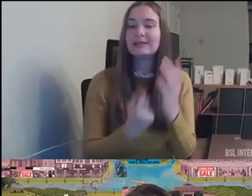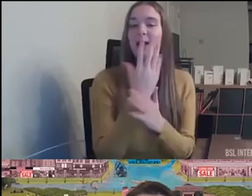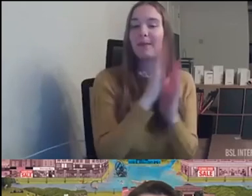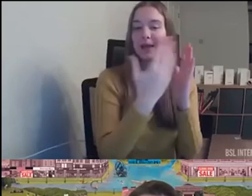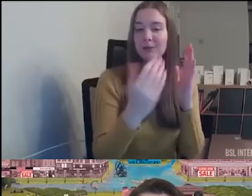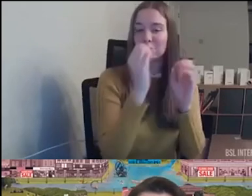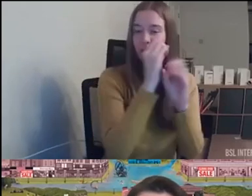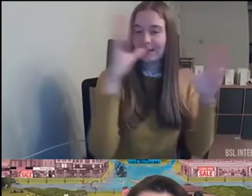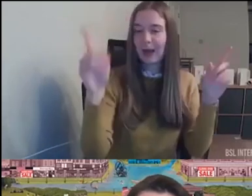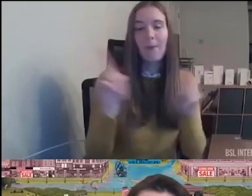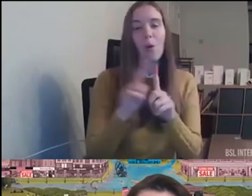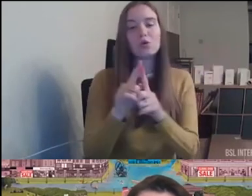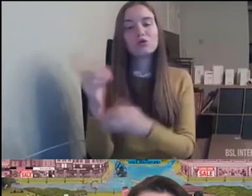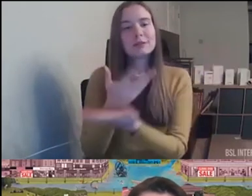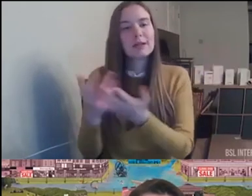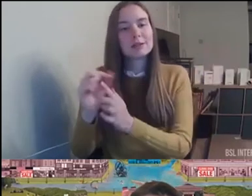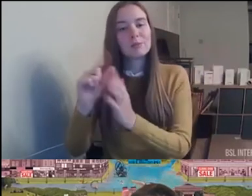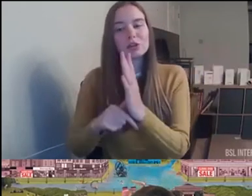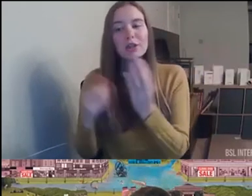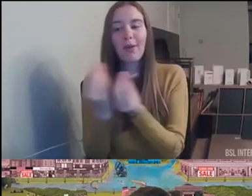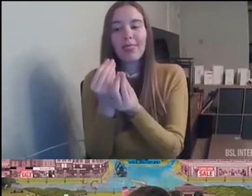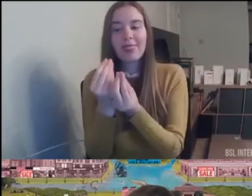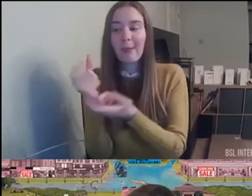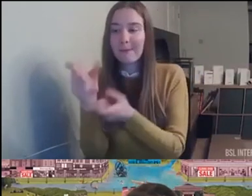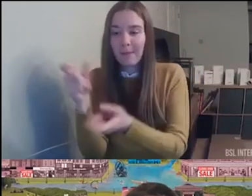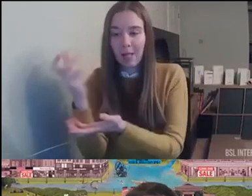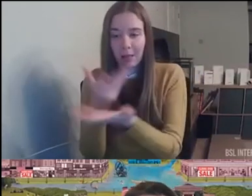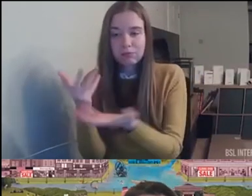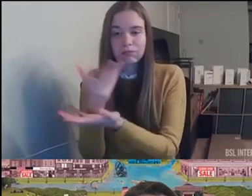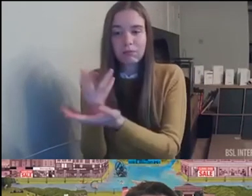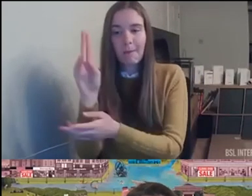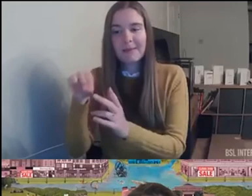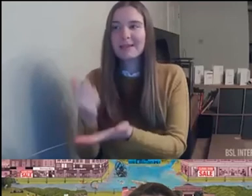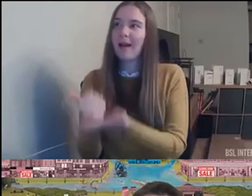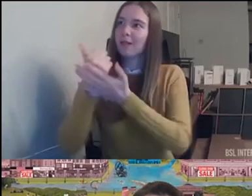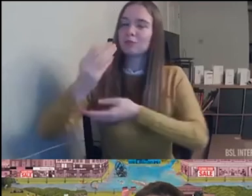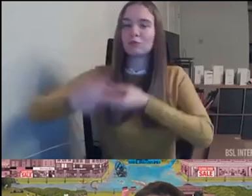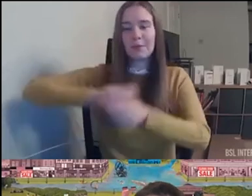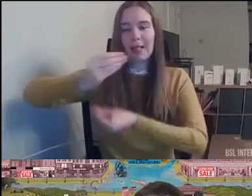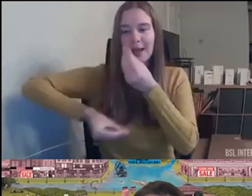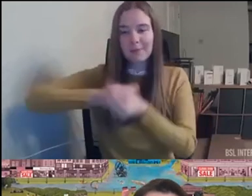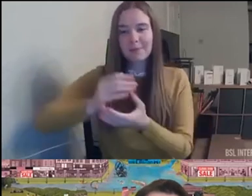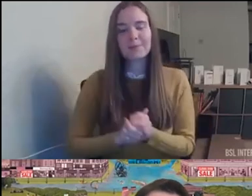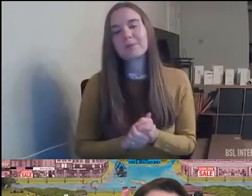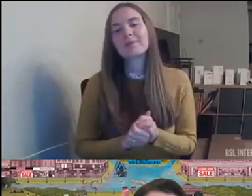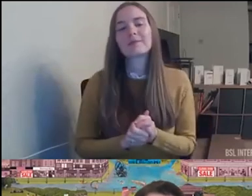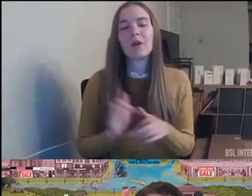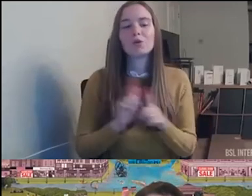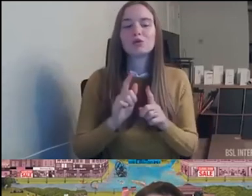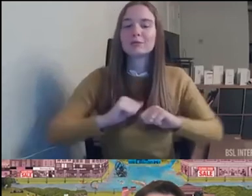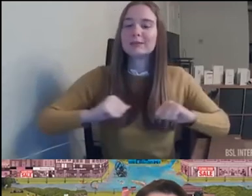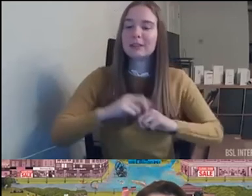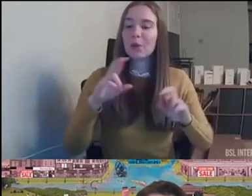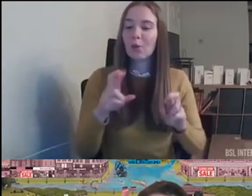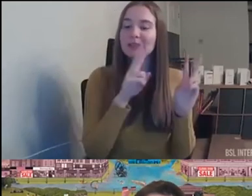discussing the project with people. Um, and I suppose as well, just in terms of the types of spaces that we would love to see more of in our city,